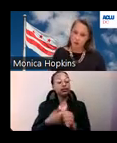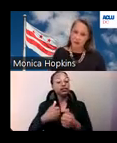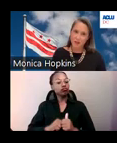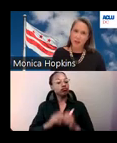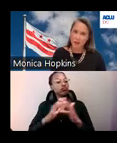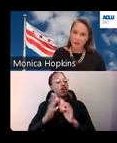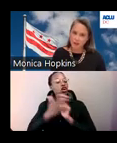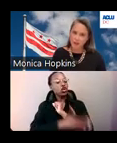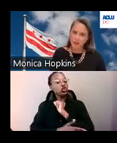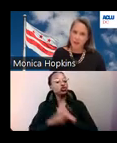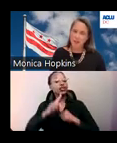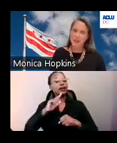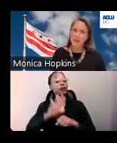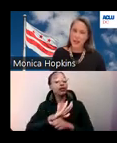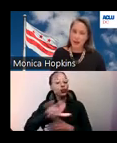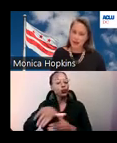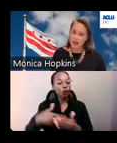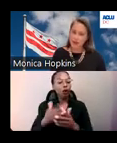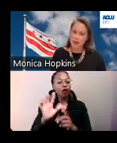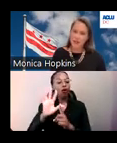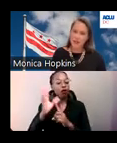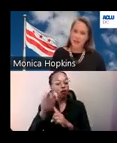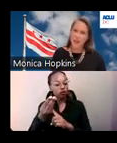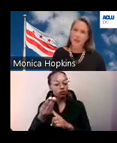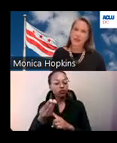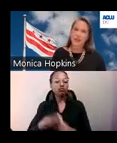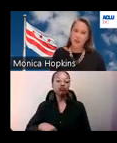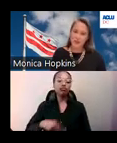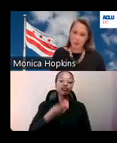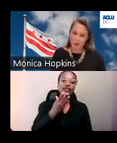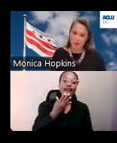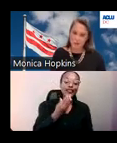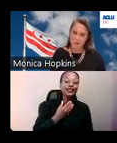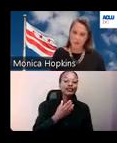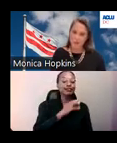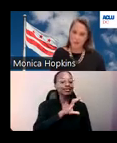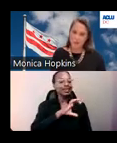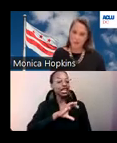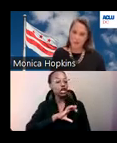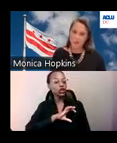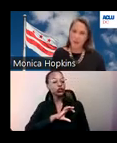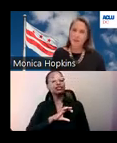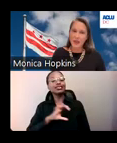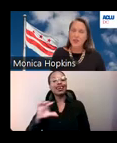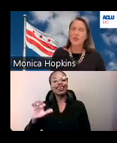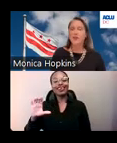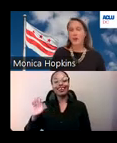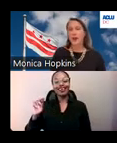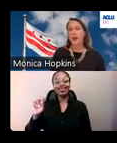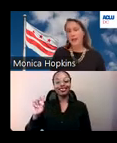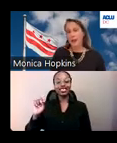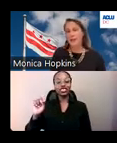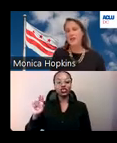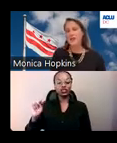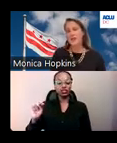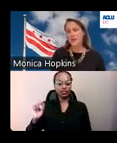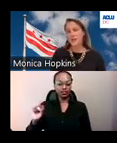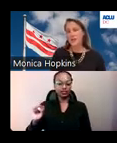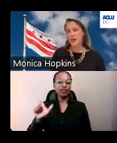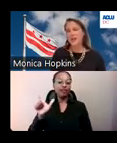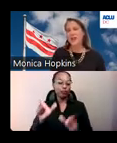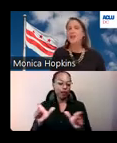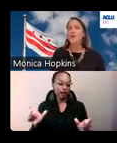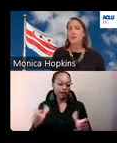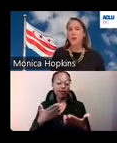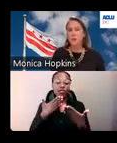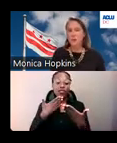cultures, colors, characters, and conditions of man. Thank you for allowing us to do this